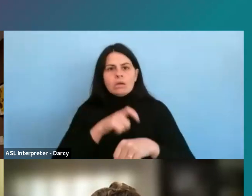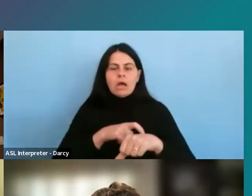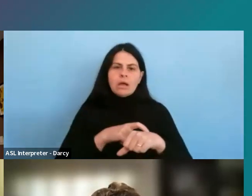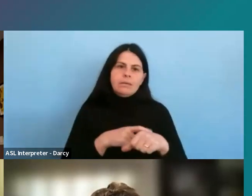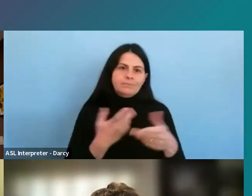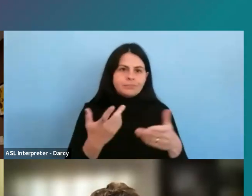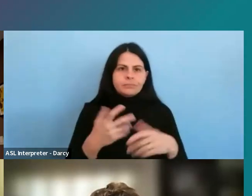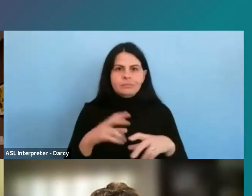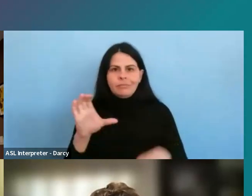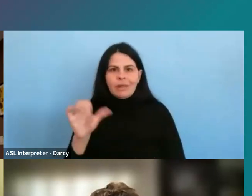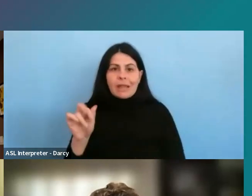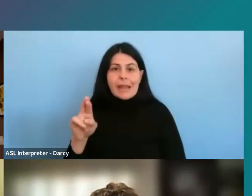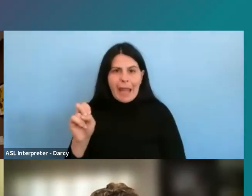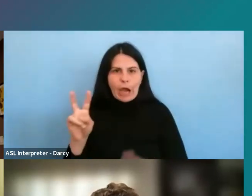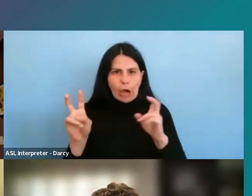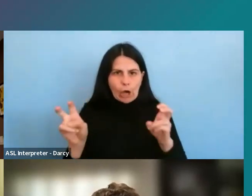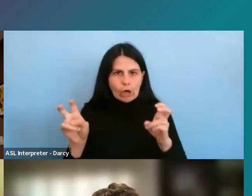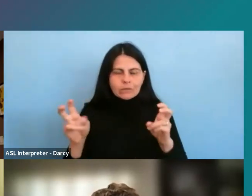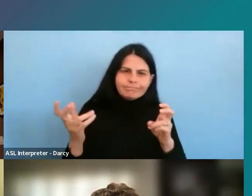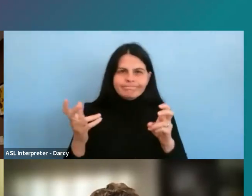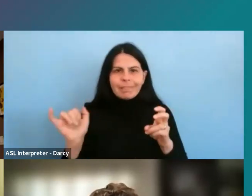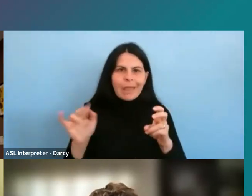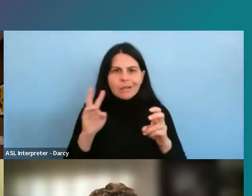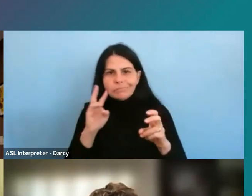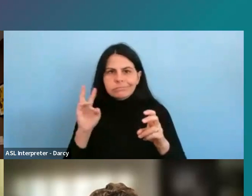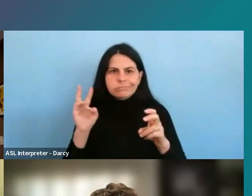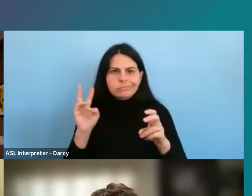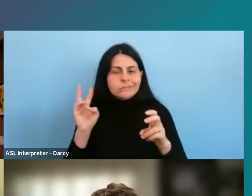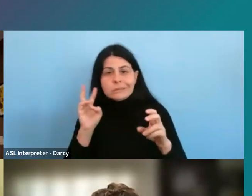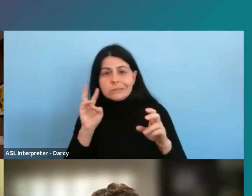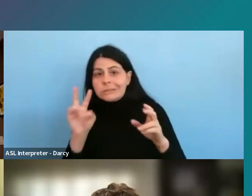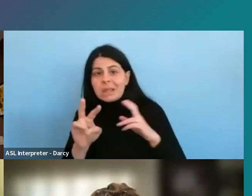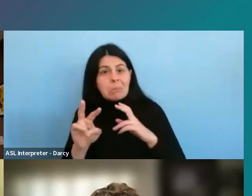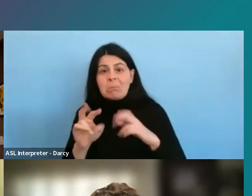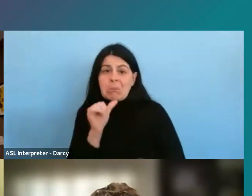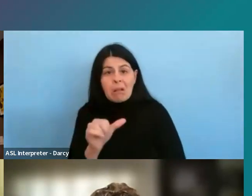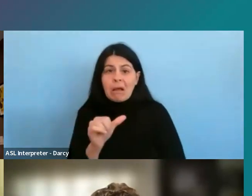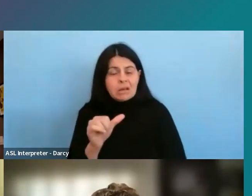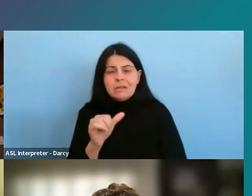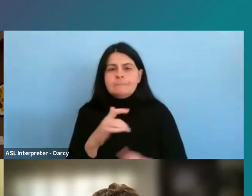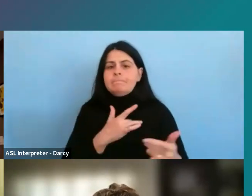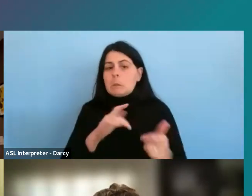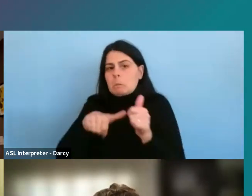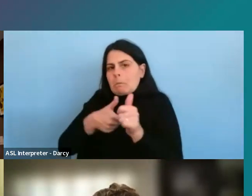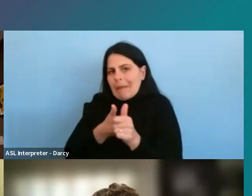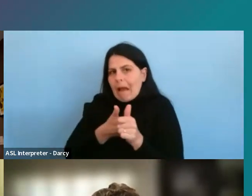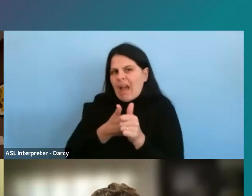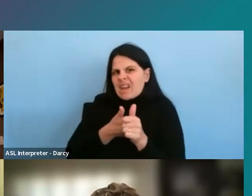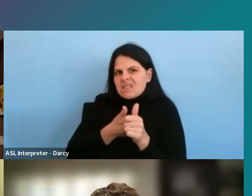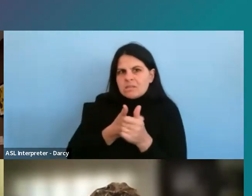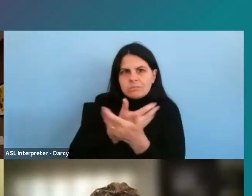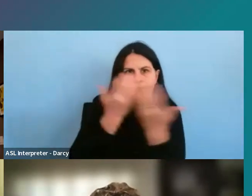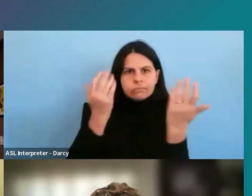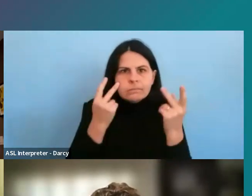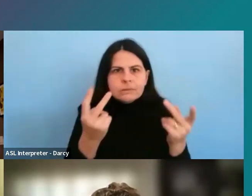care as something that is a little bit invisible, something that's done behind the scenes, usually by women. It's not kind of considered